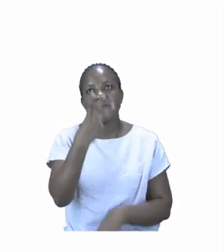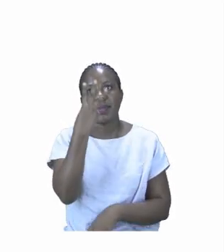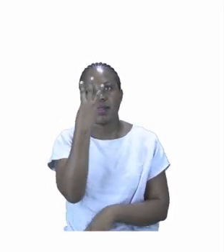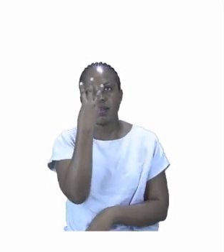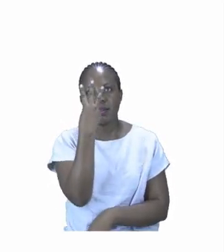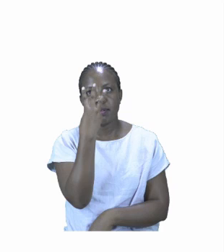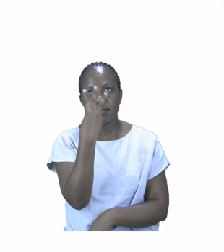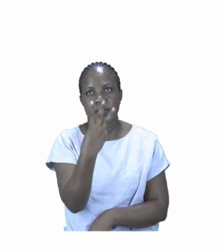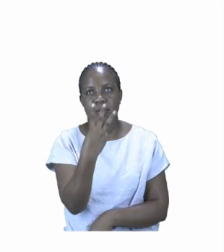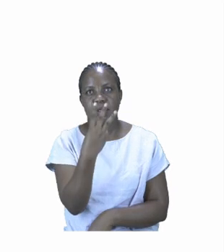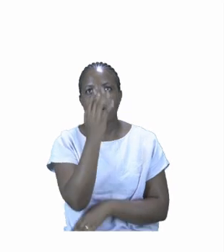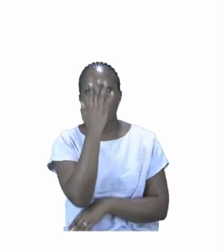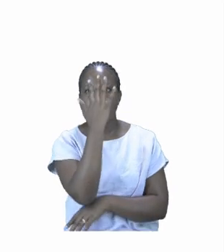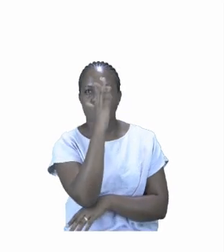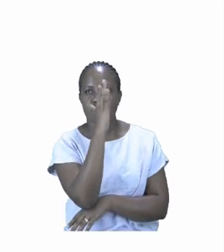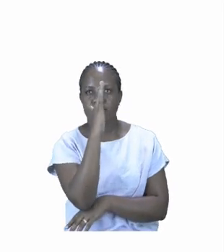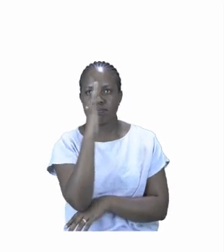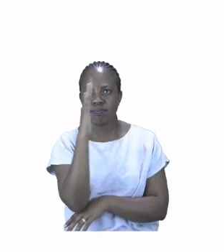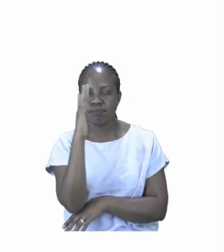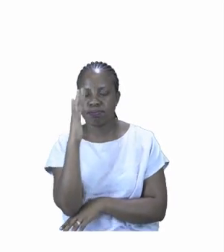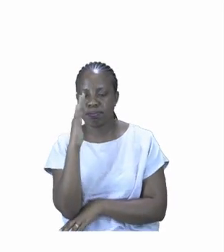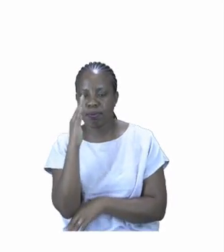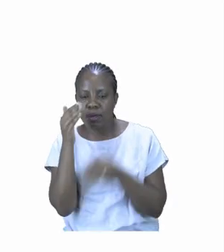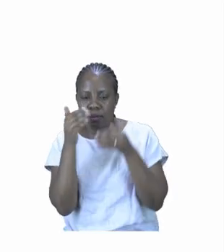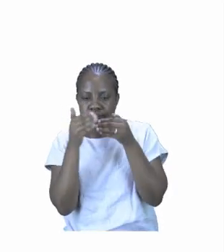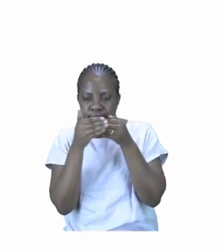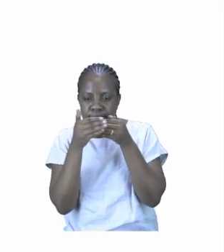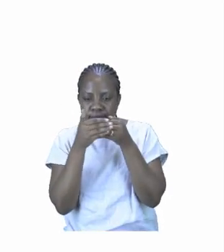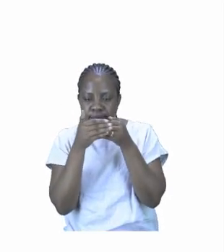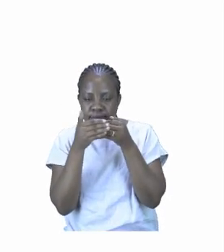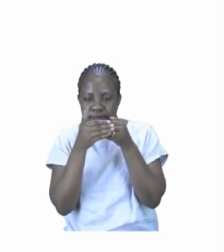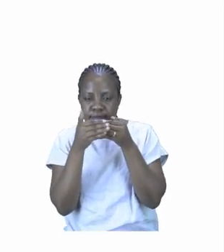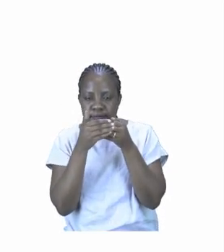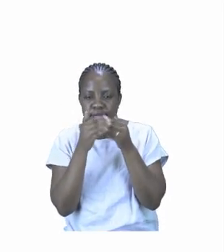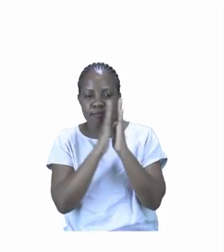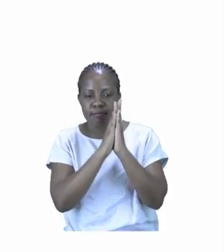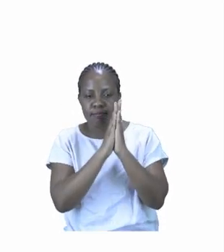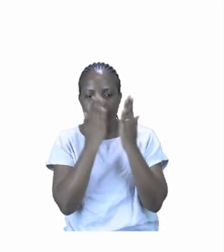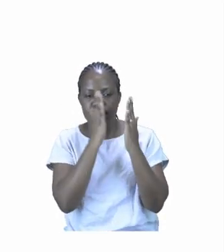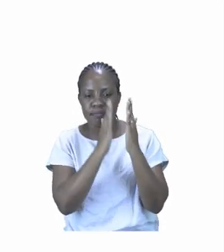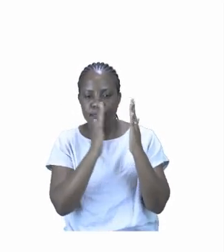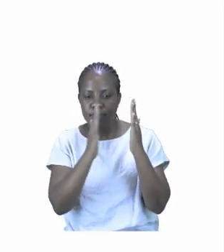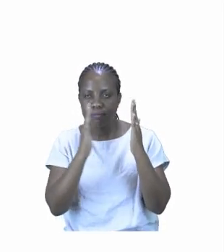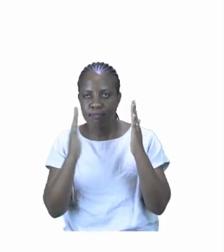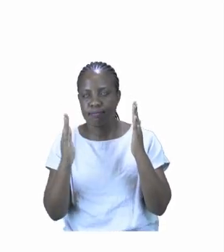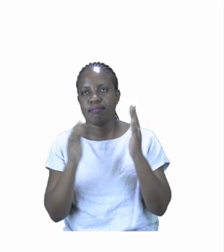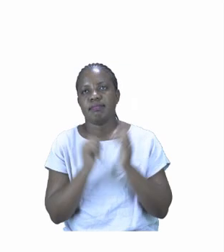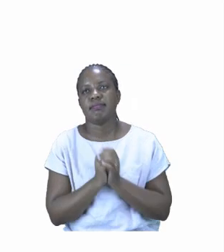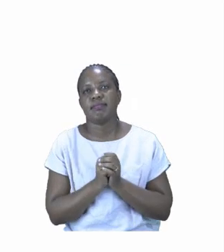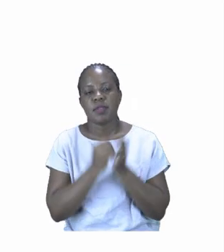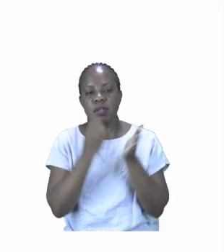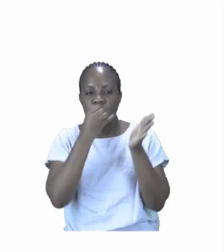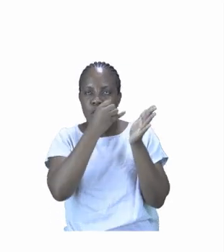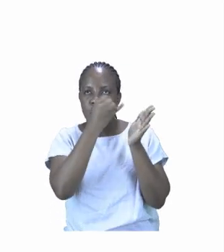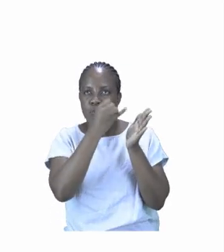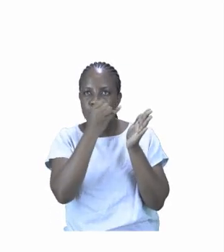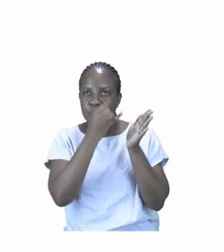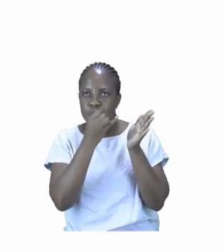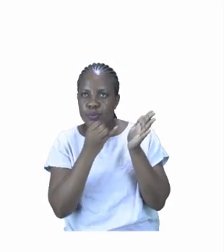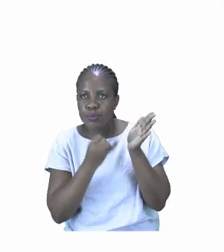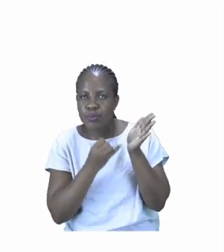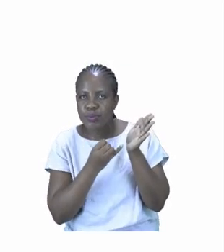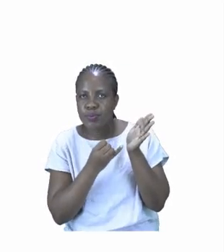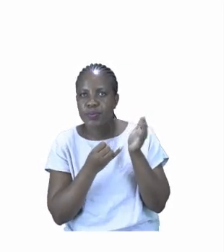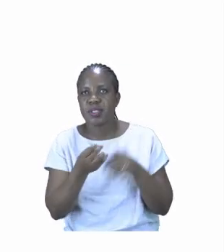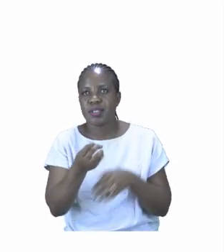library. So you are going to draw 3 trees next to the library. Can you see the